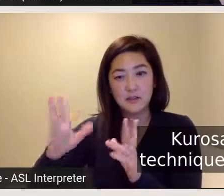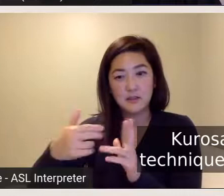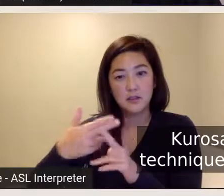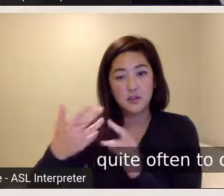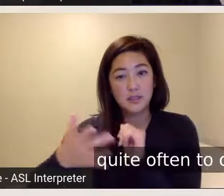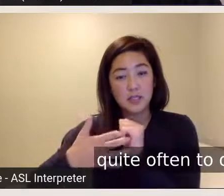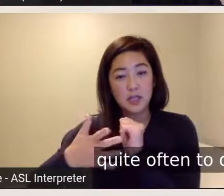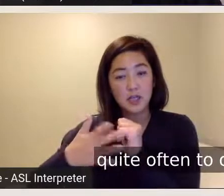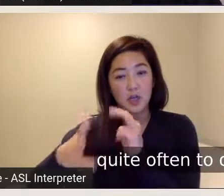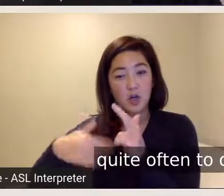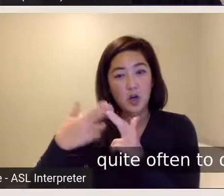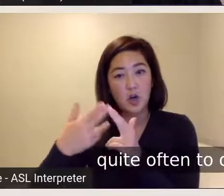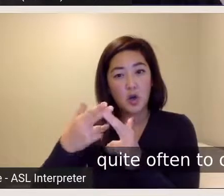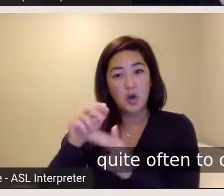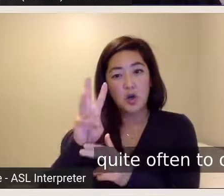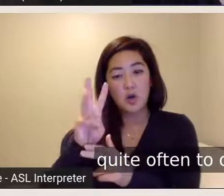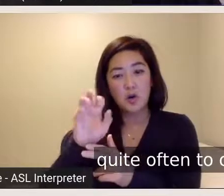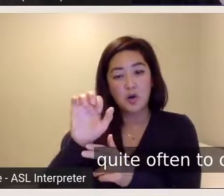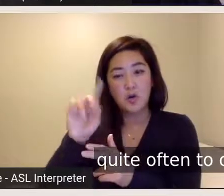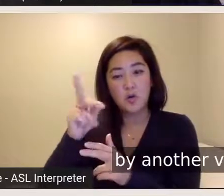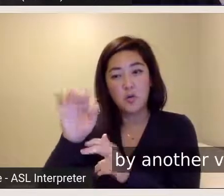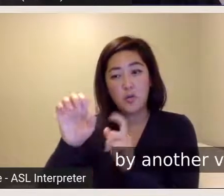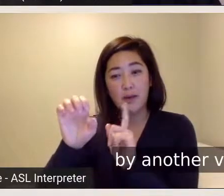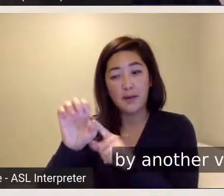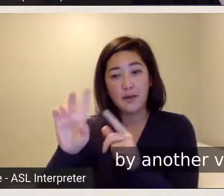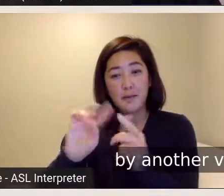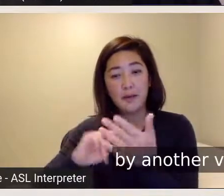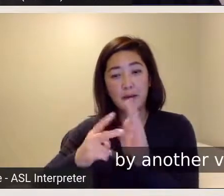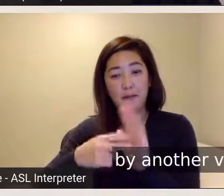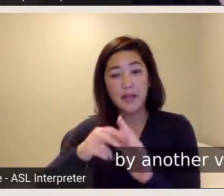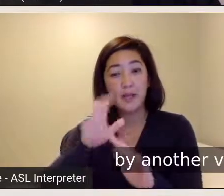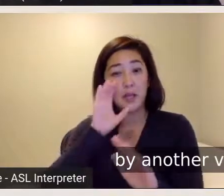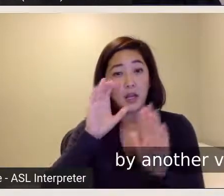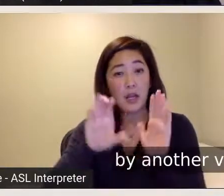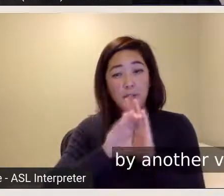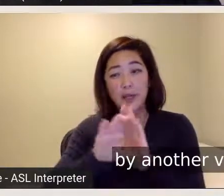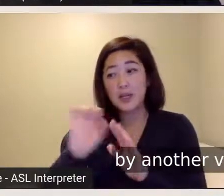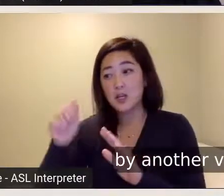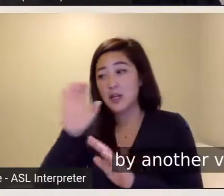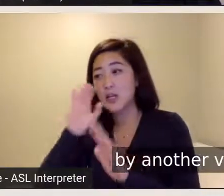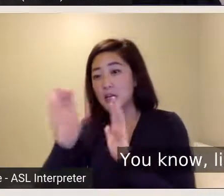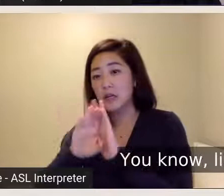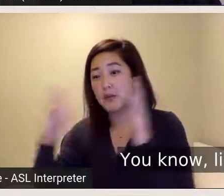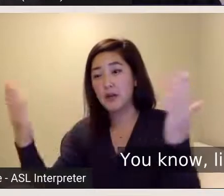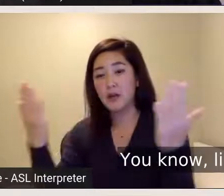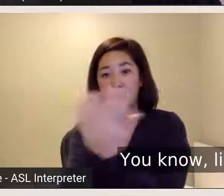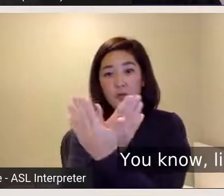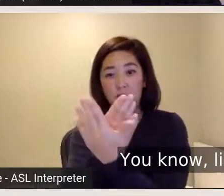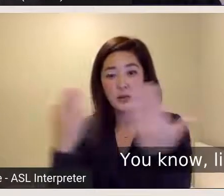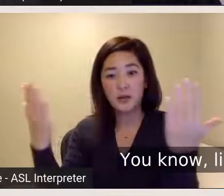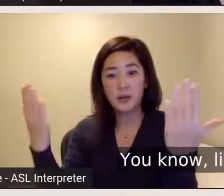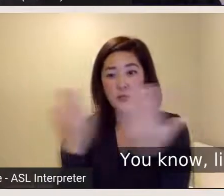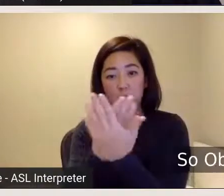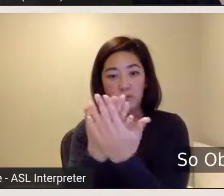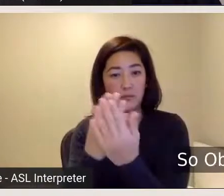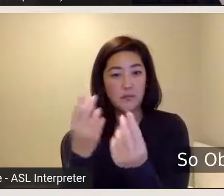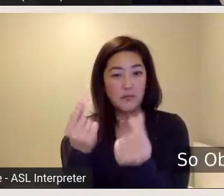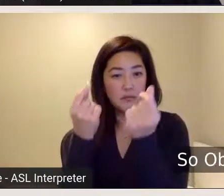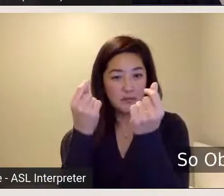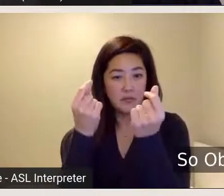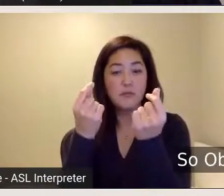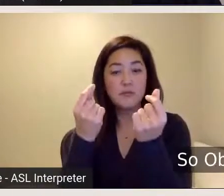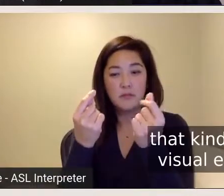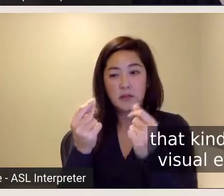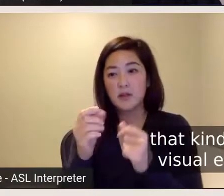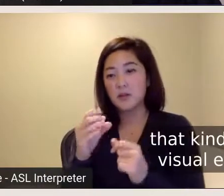wipe quite often, so one image is replaced by another very violently, by like a curtain, right? So